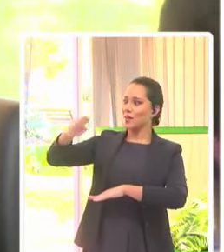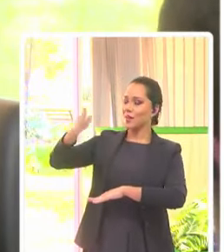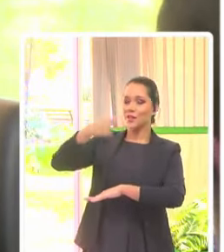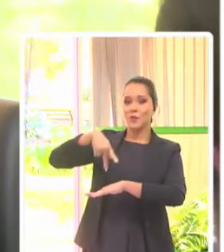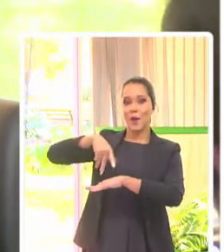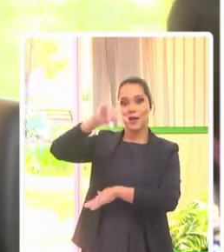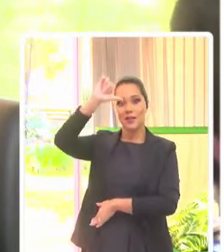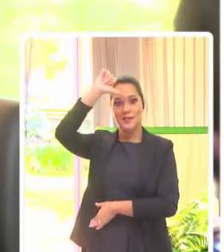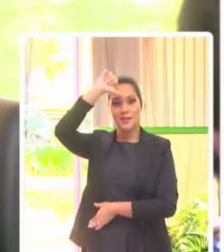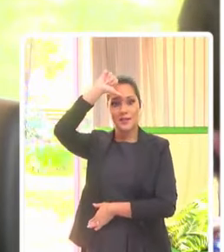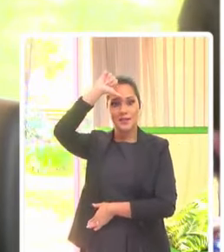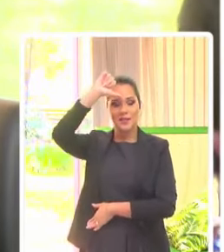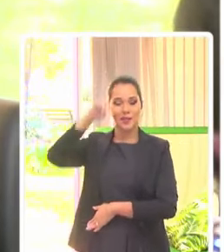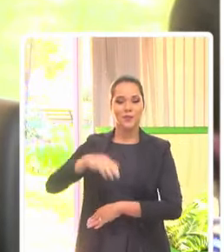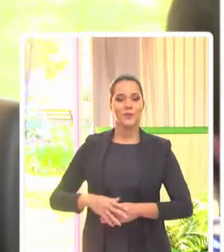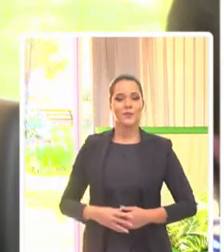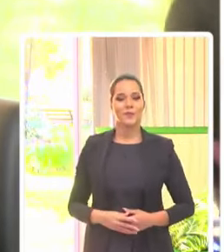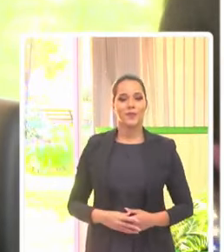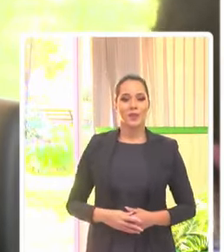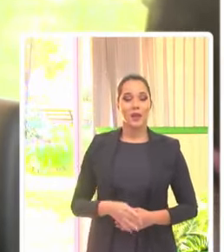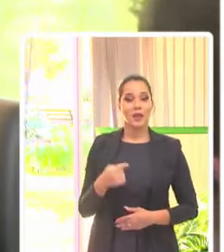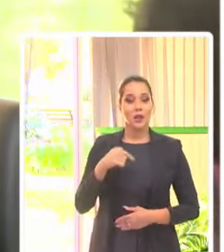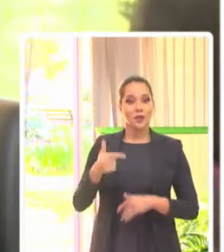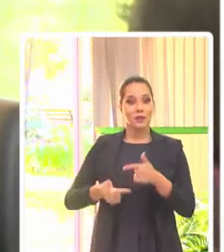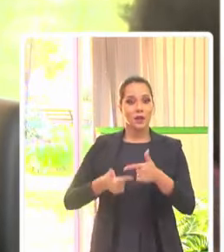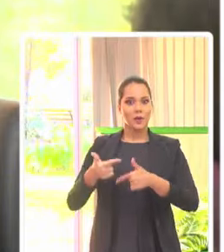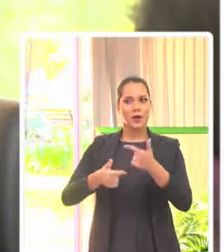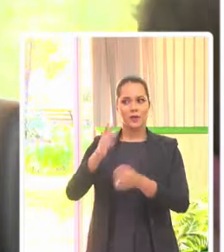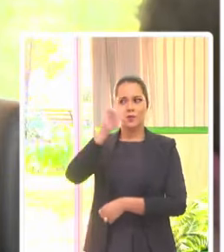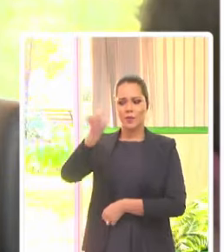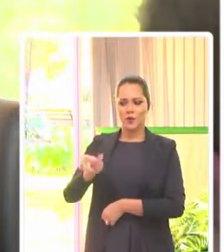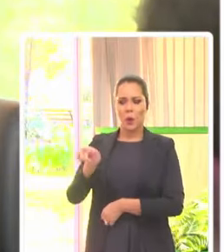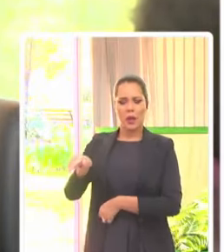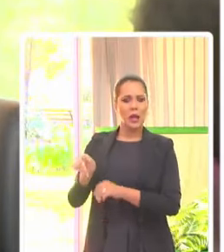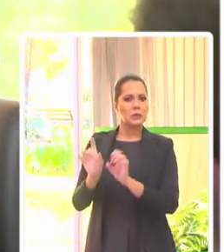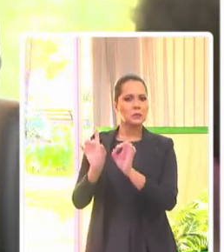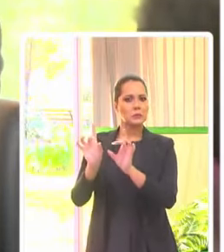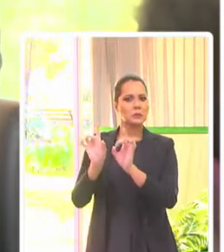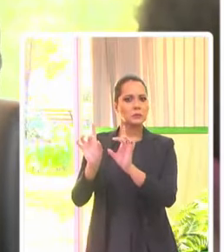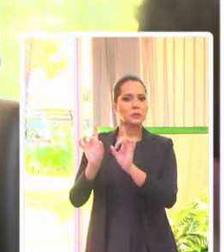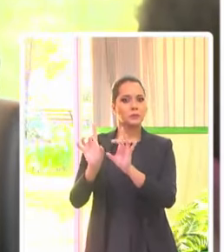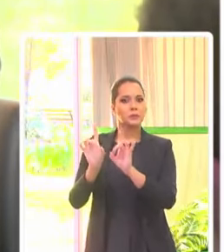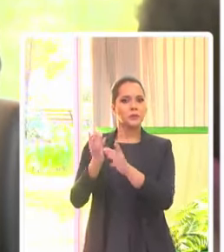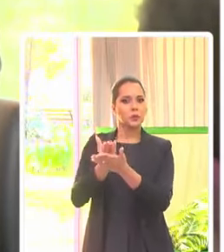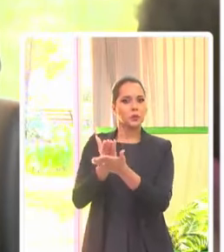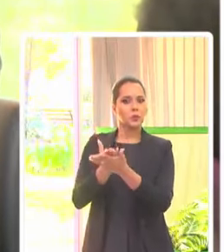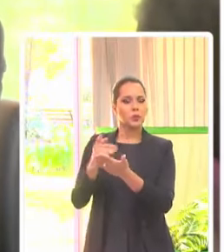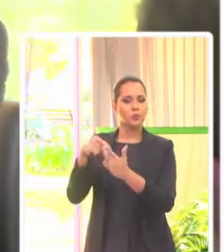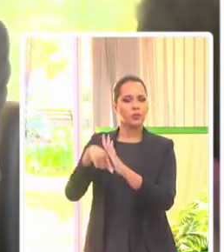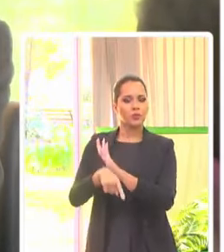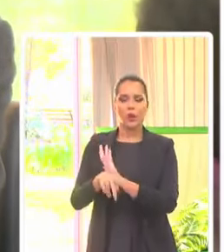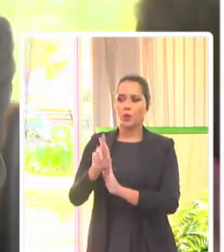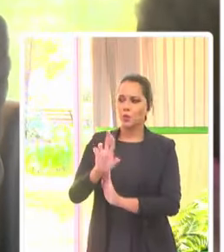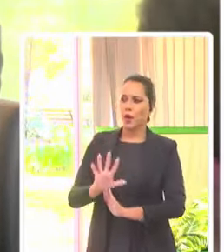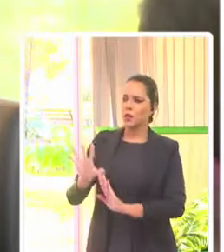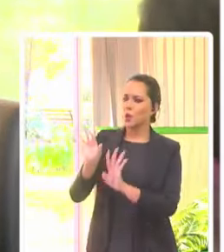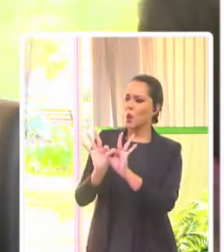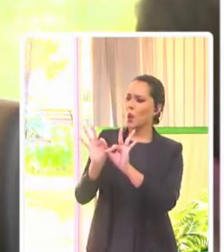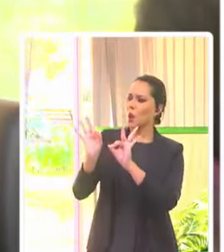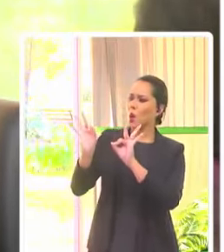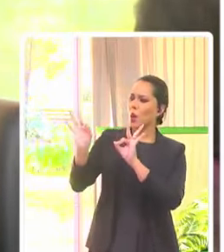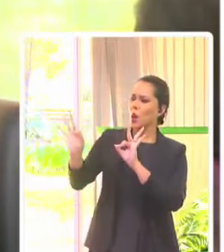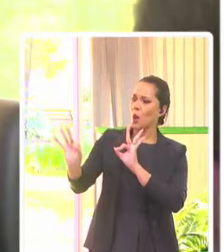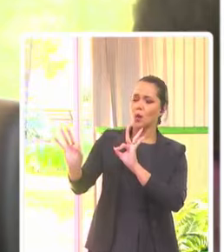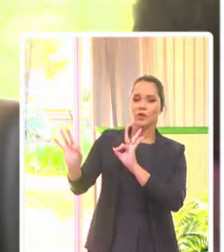actually paired up with somebody who was an expert in a very remote region of India, in the northeast of India, which